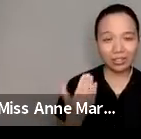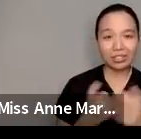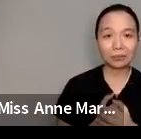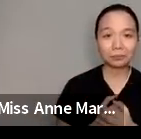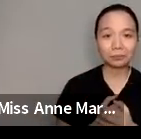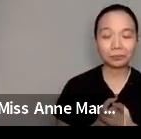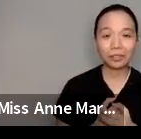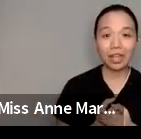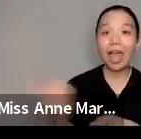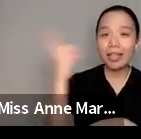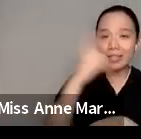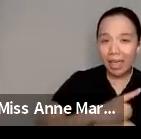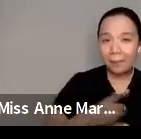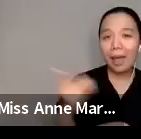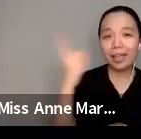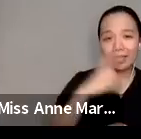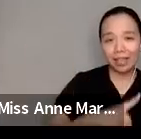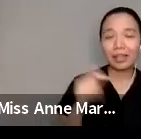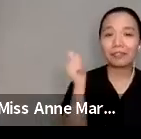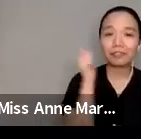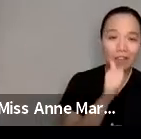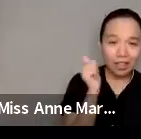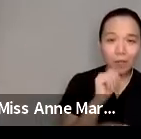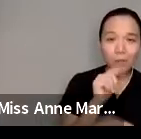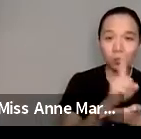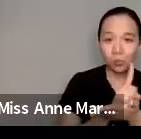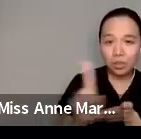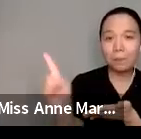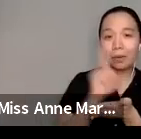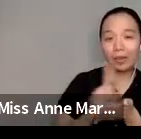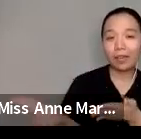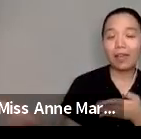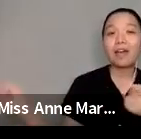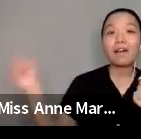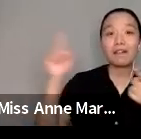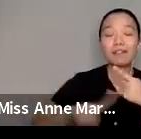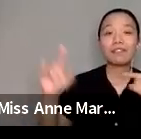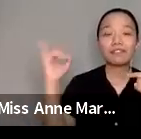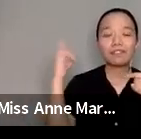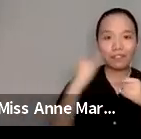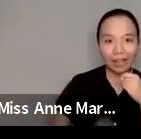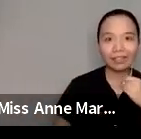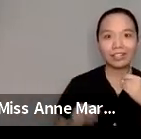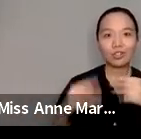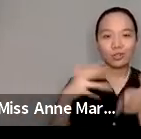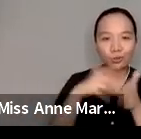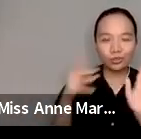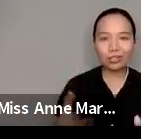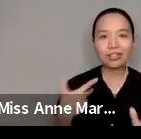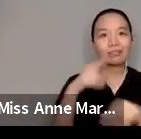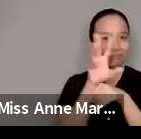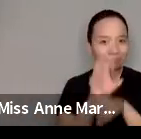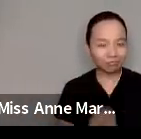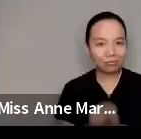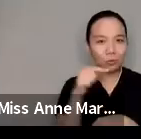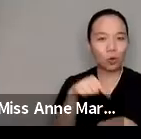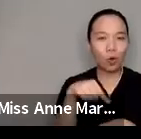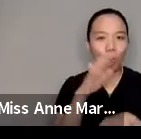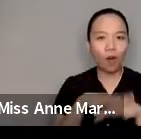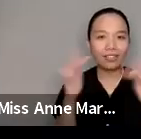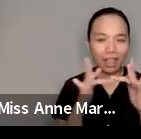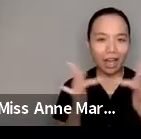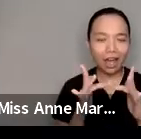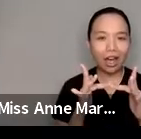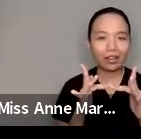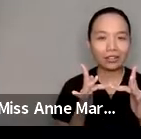Day by day, week by week, finally my students can get accustomed to online learning. Their motivation has been